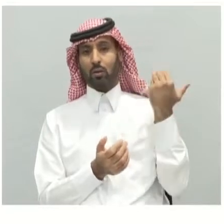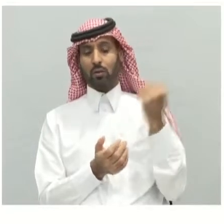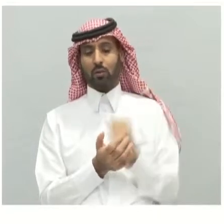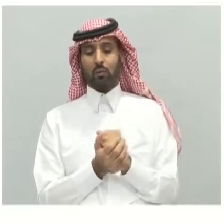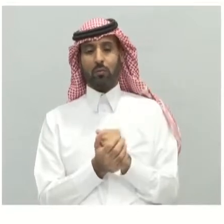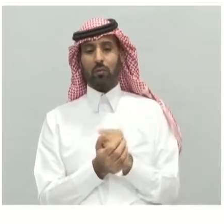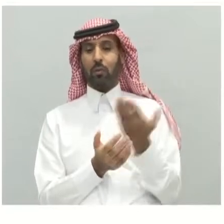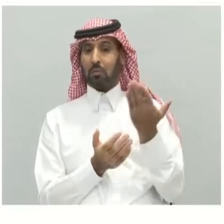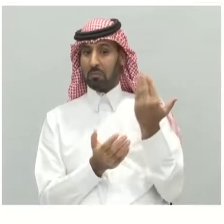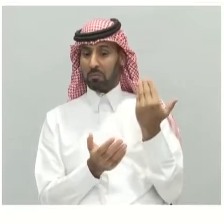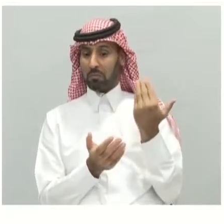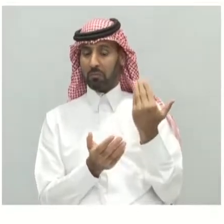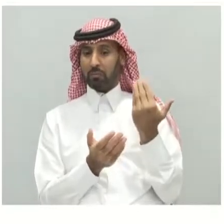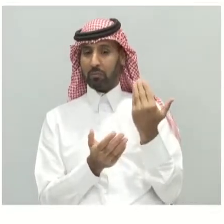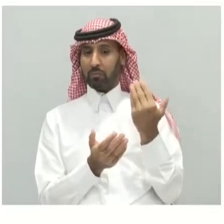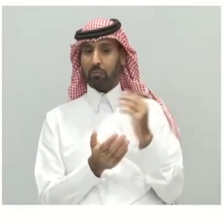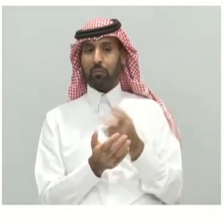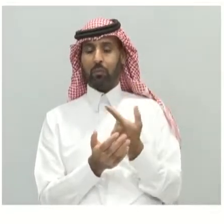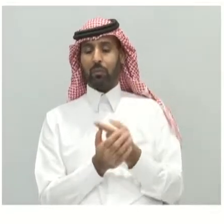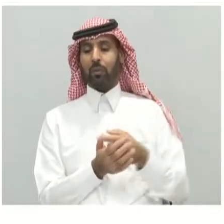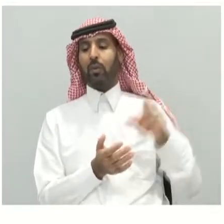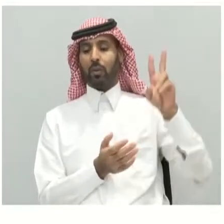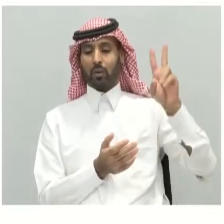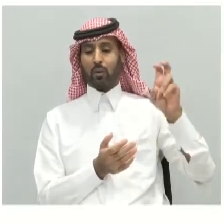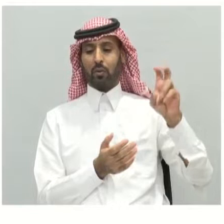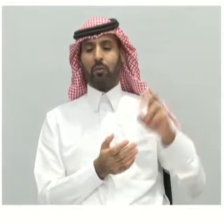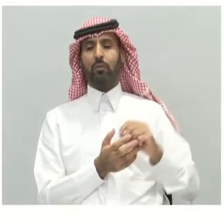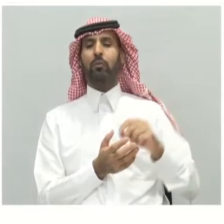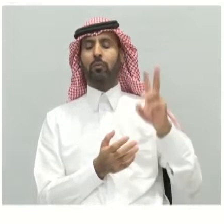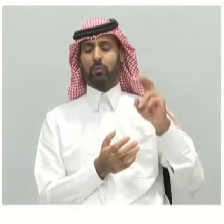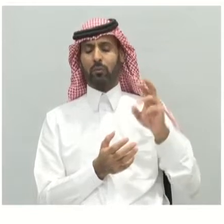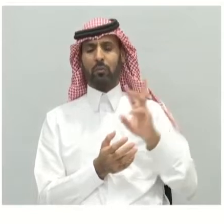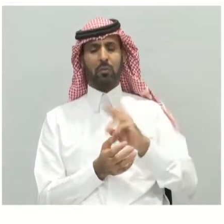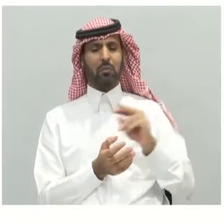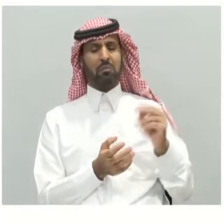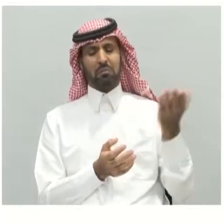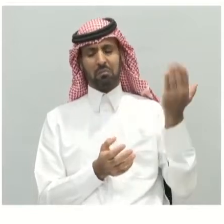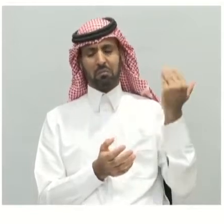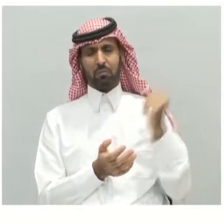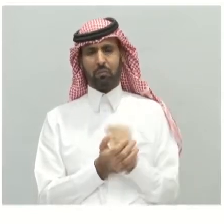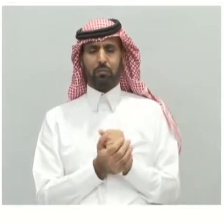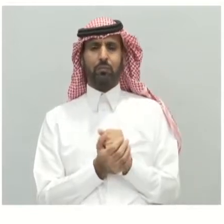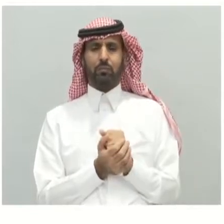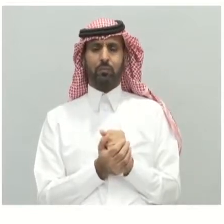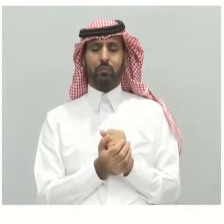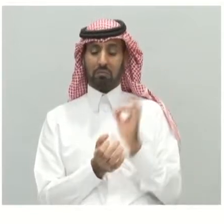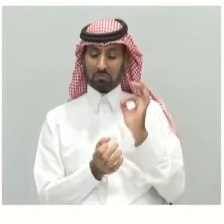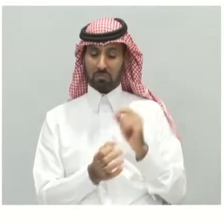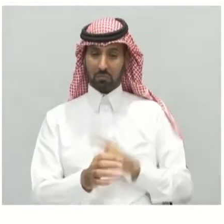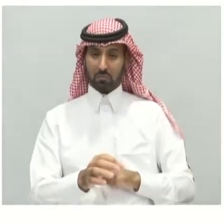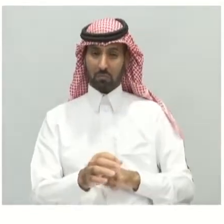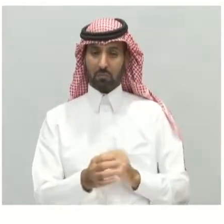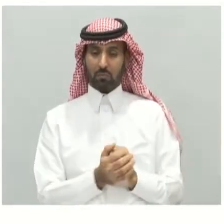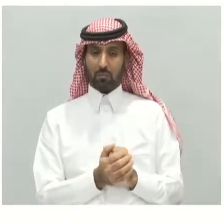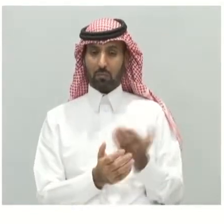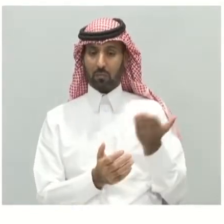have before, in 2002, in 1998. So you